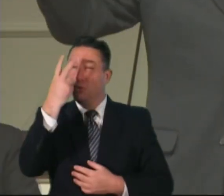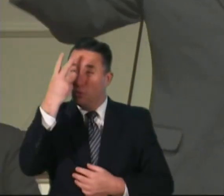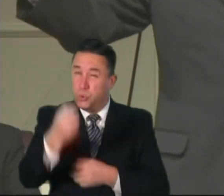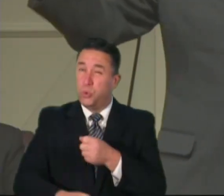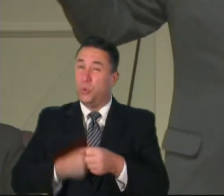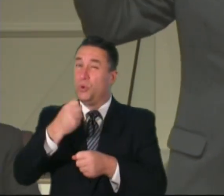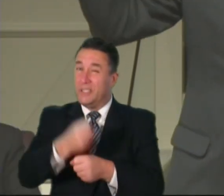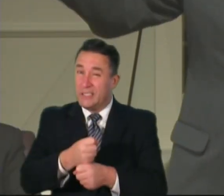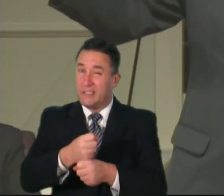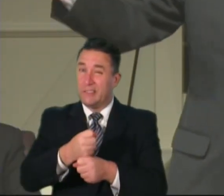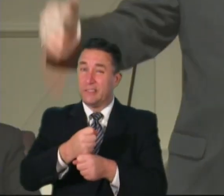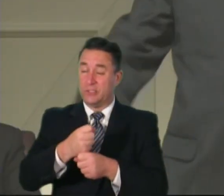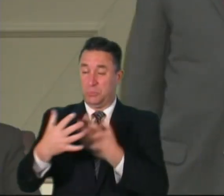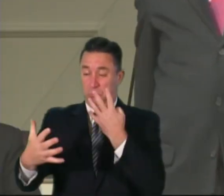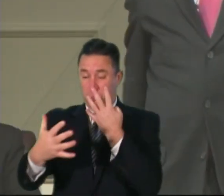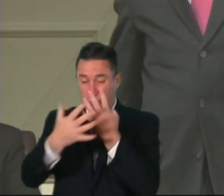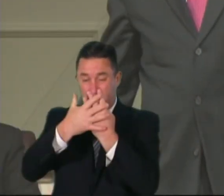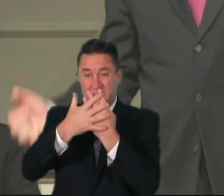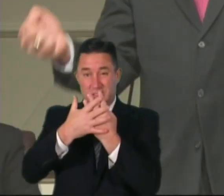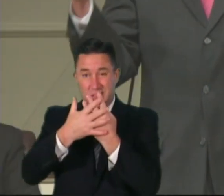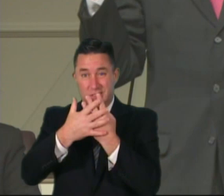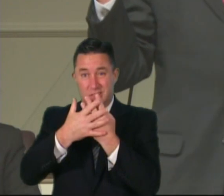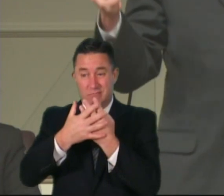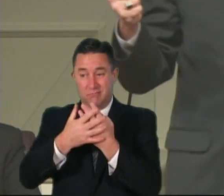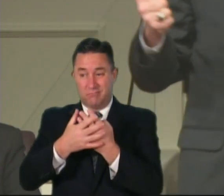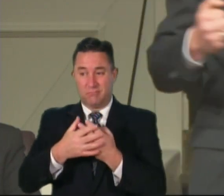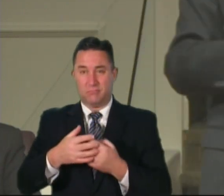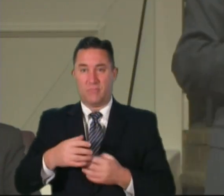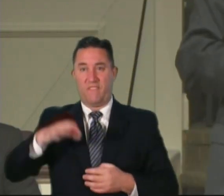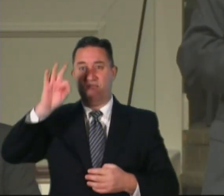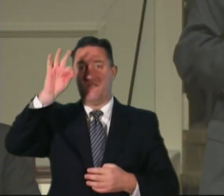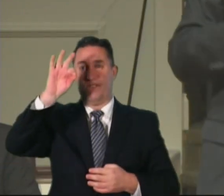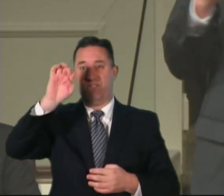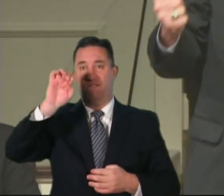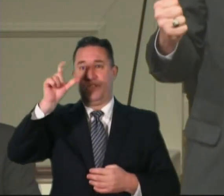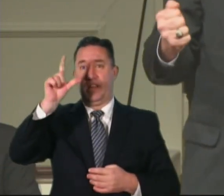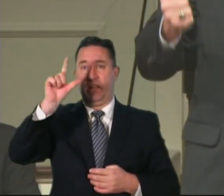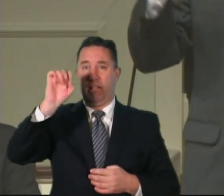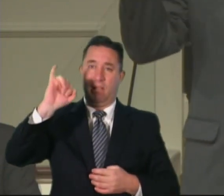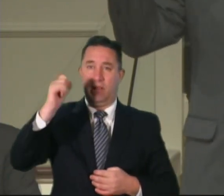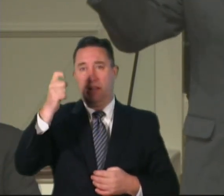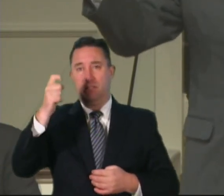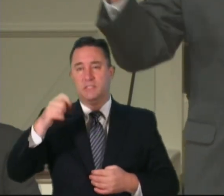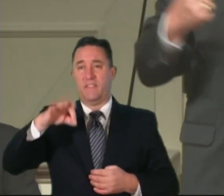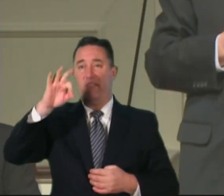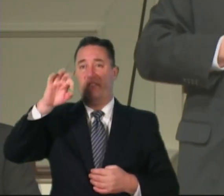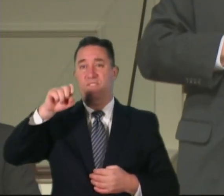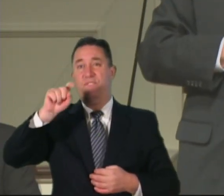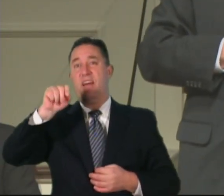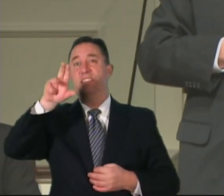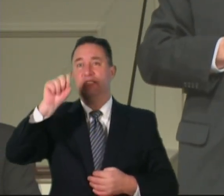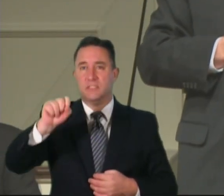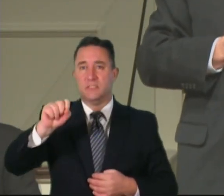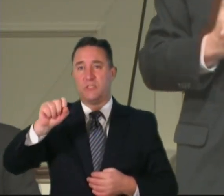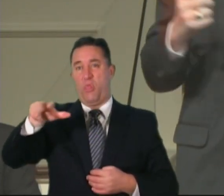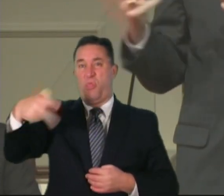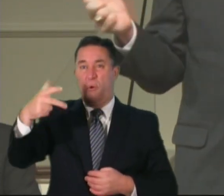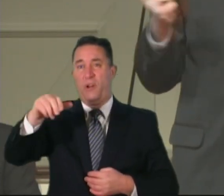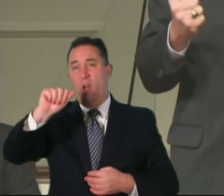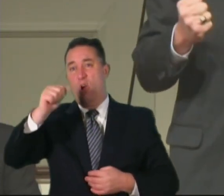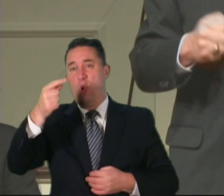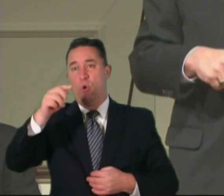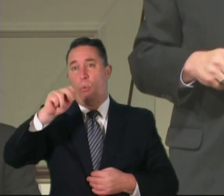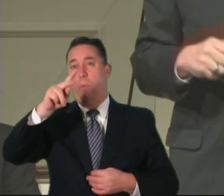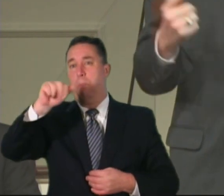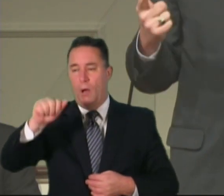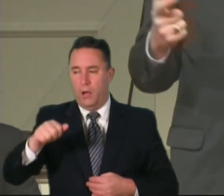2 years under prison hold by Felix, Festus, and then he got to see Agrippa. I'm sure that whenever they